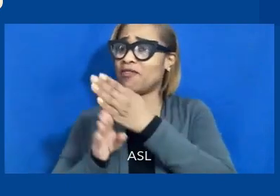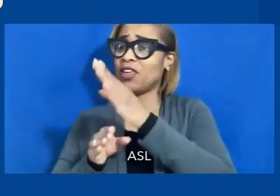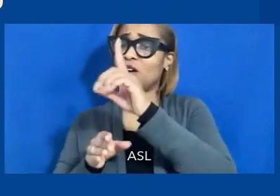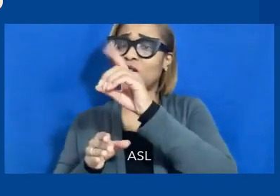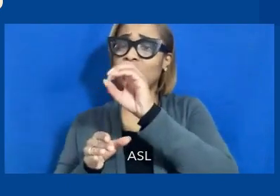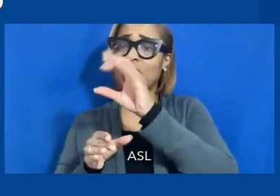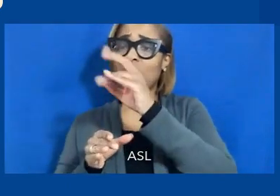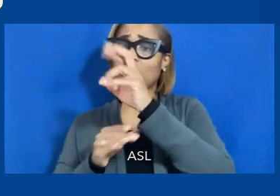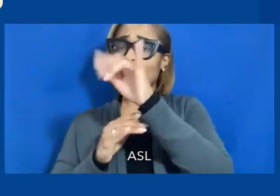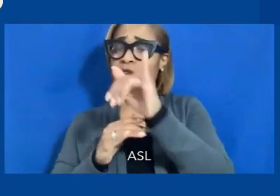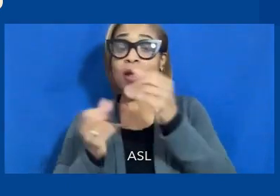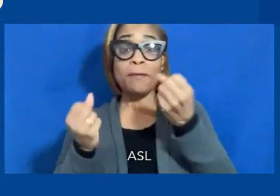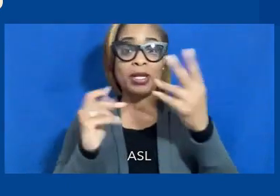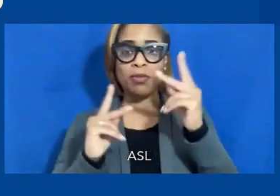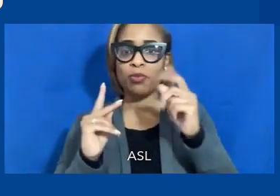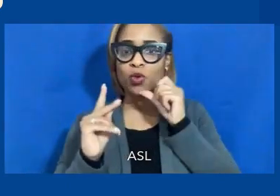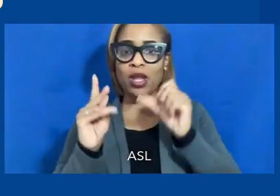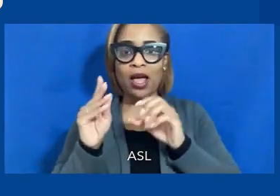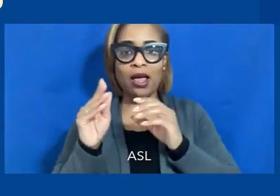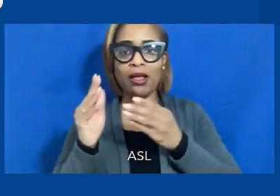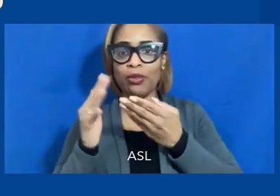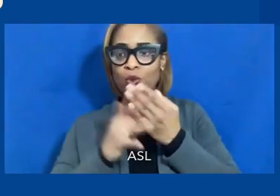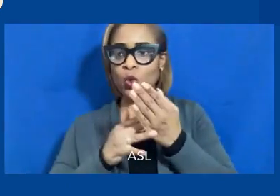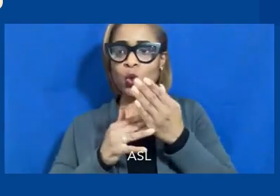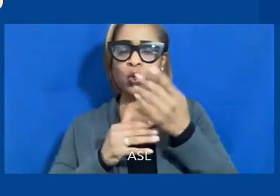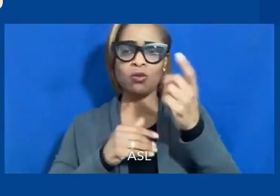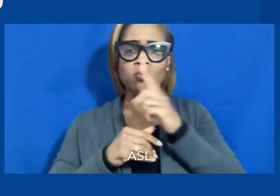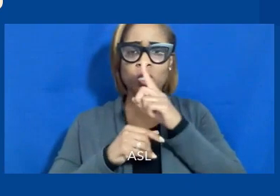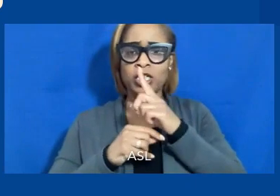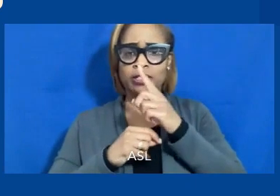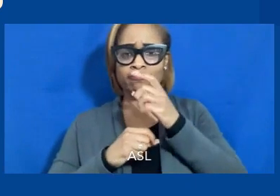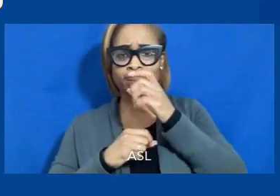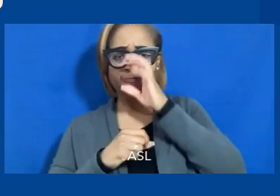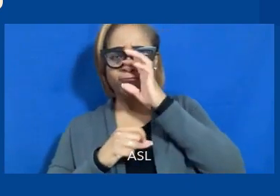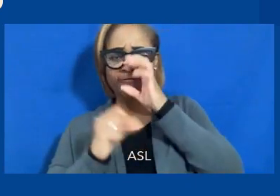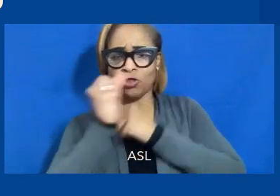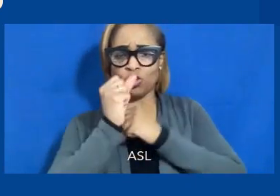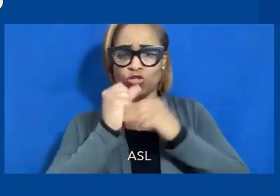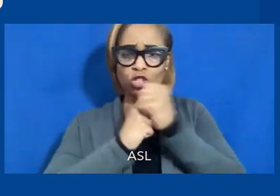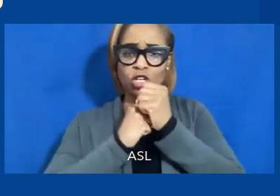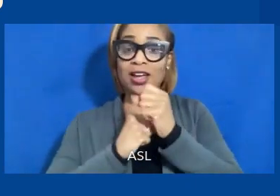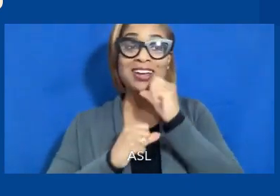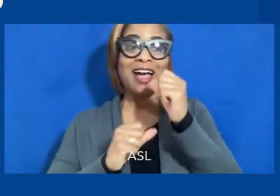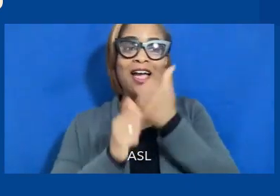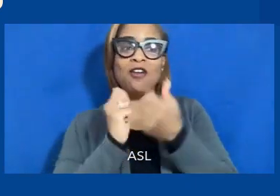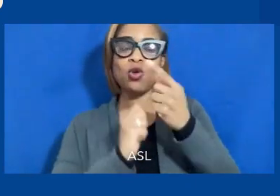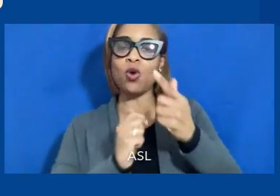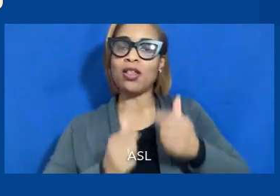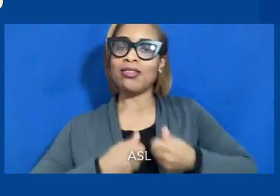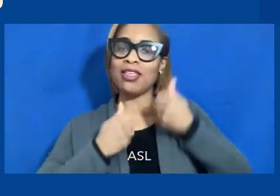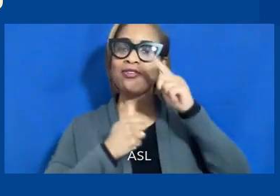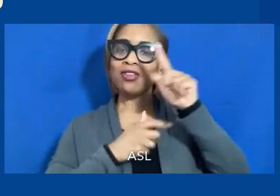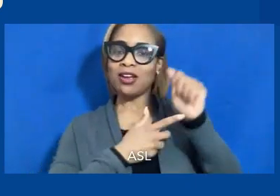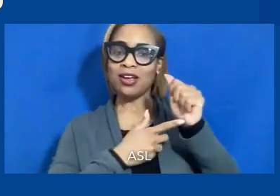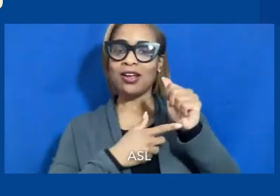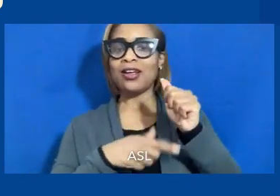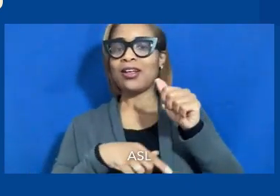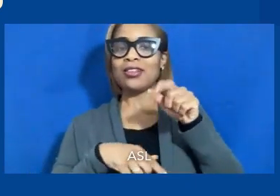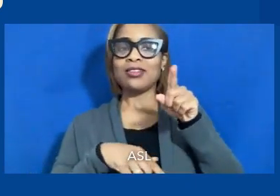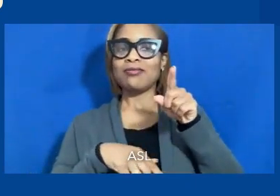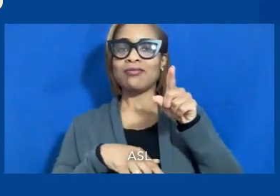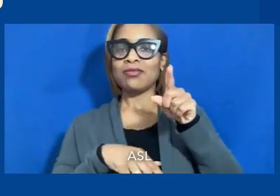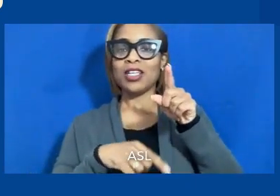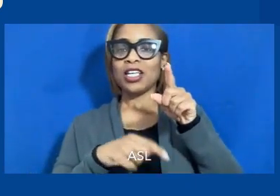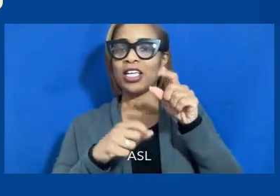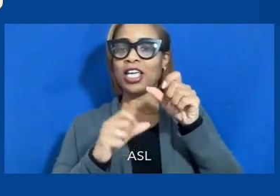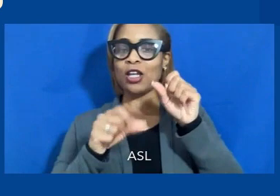up through something as rigid. And not everybody lives in Los Angeles where they have the opportunity to work on a gajillion low budget